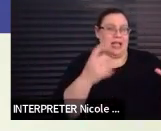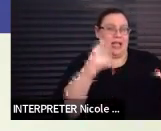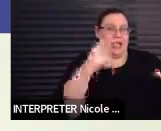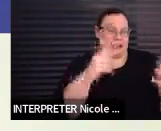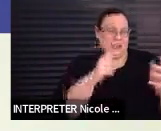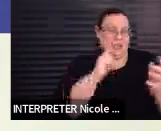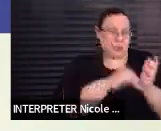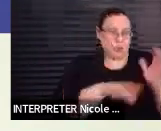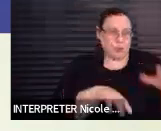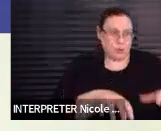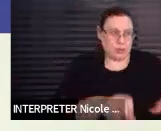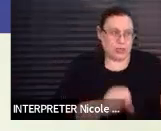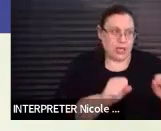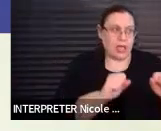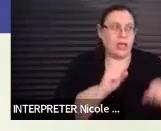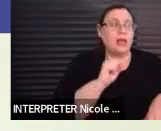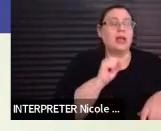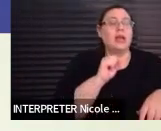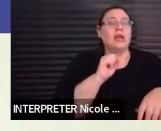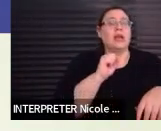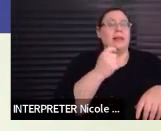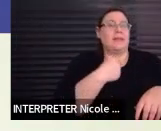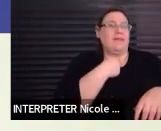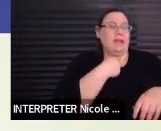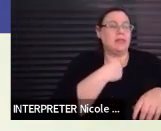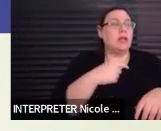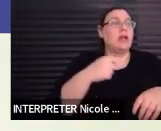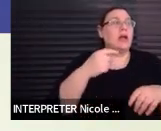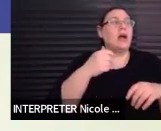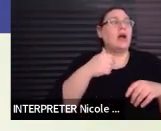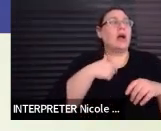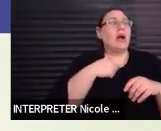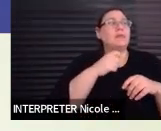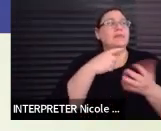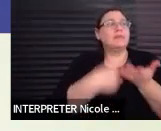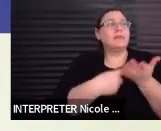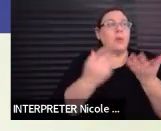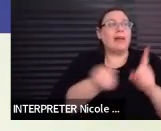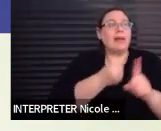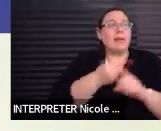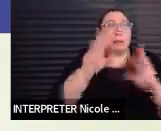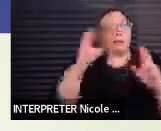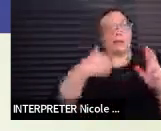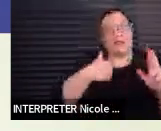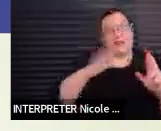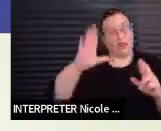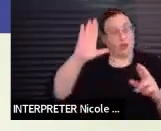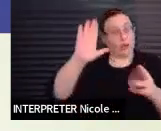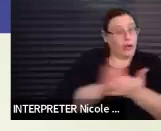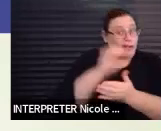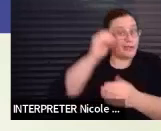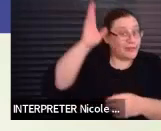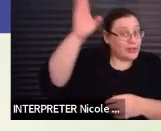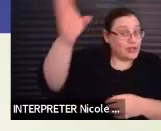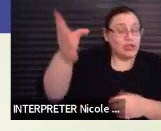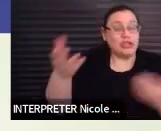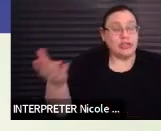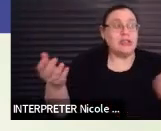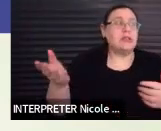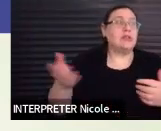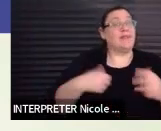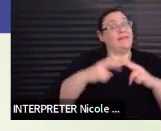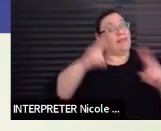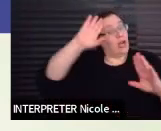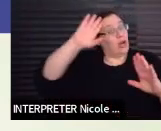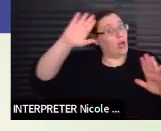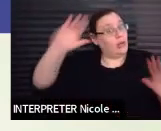So I'm supposed to answer what impact do you hope to have for your institution in the future? Well, I'm very